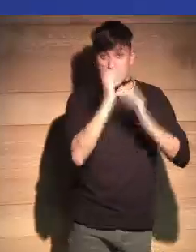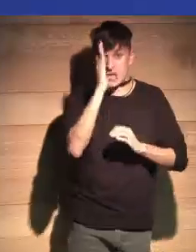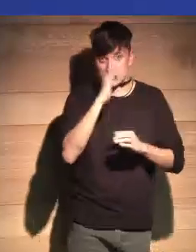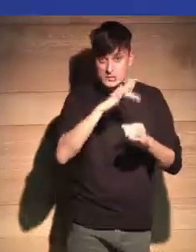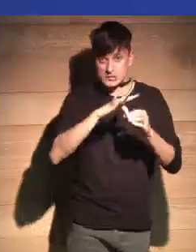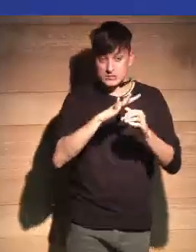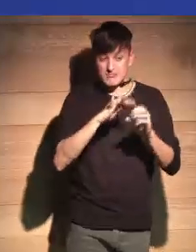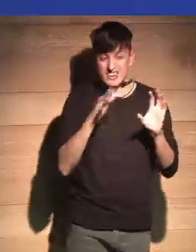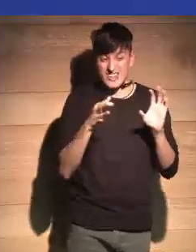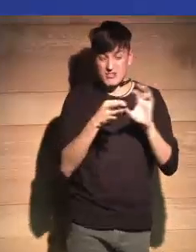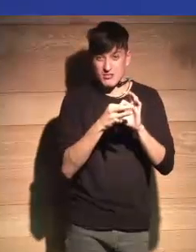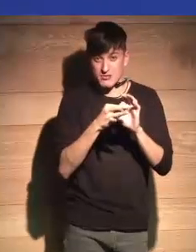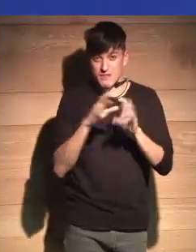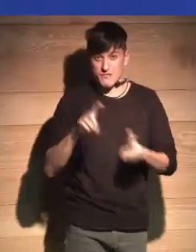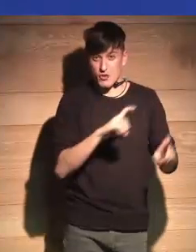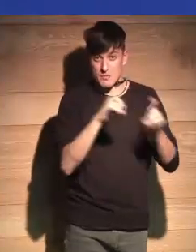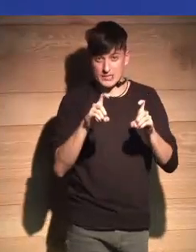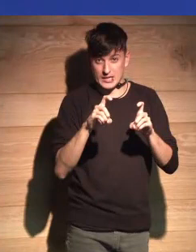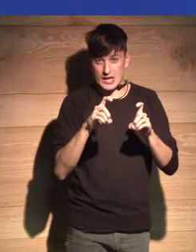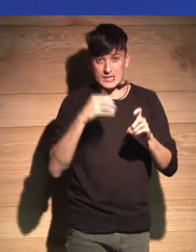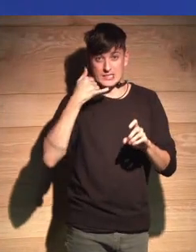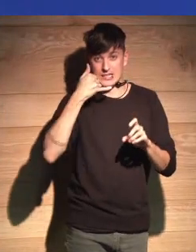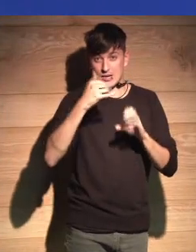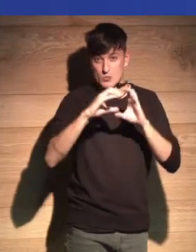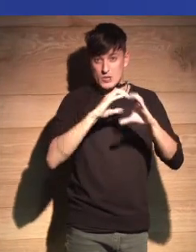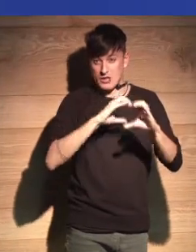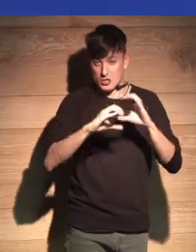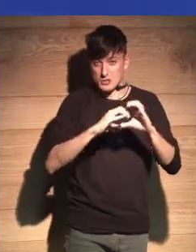hundreds of thousands of jobs related to